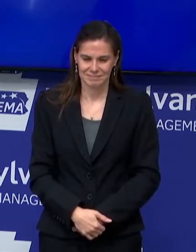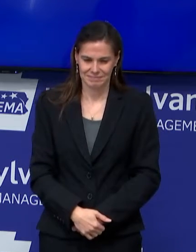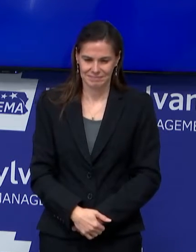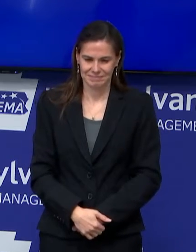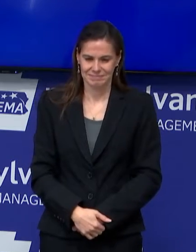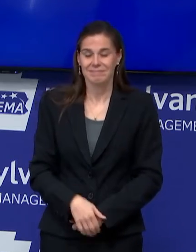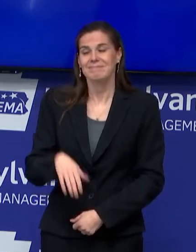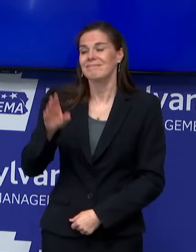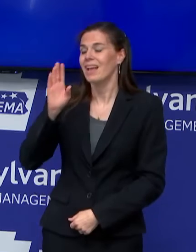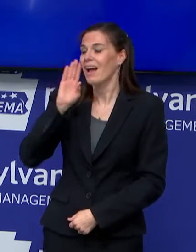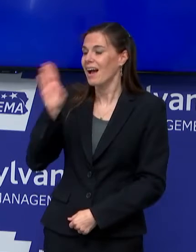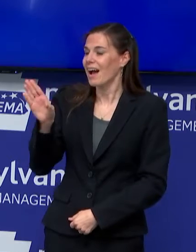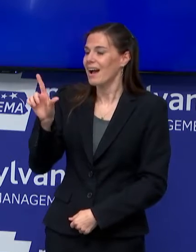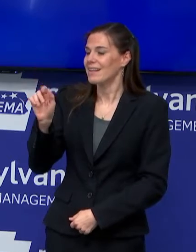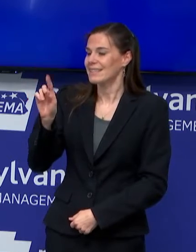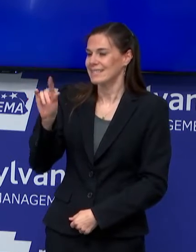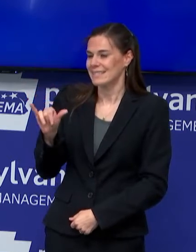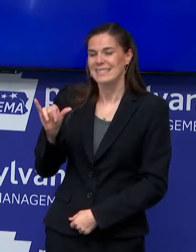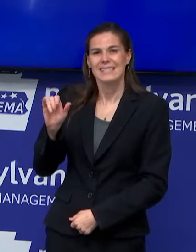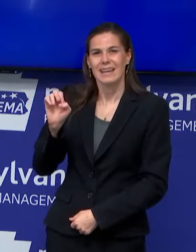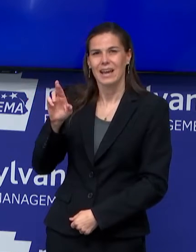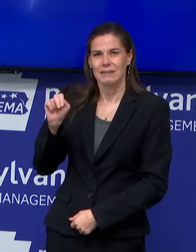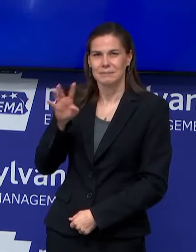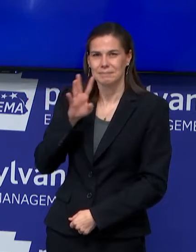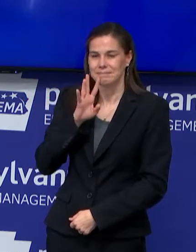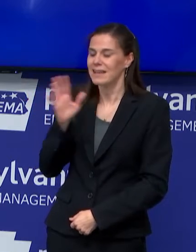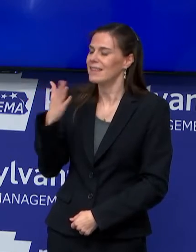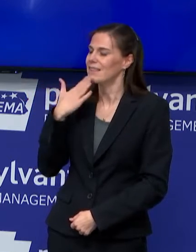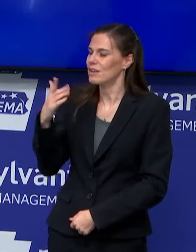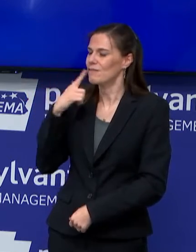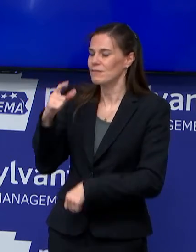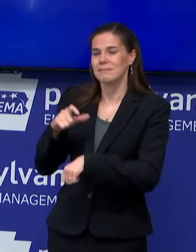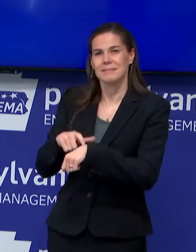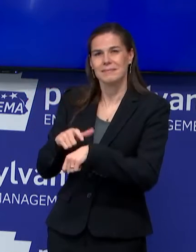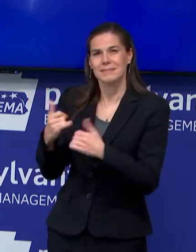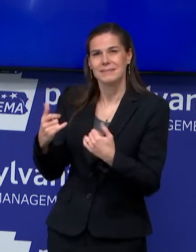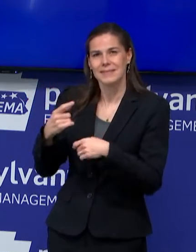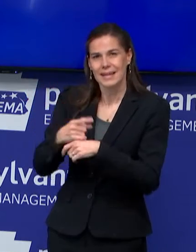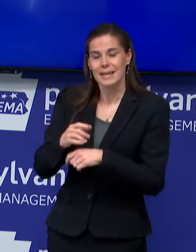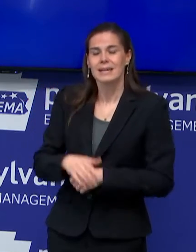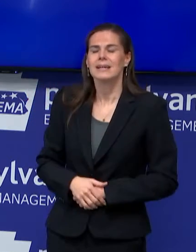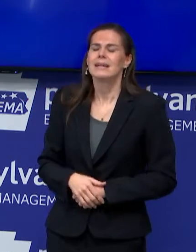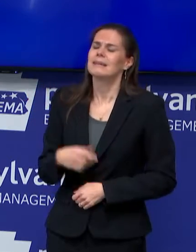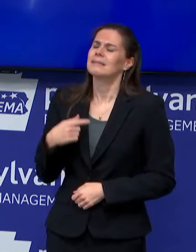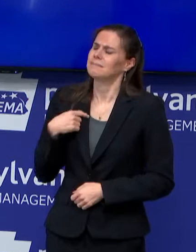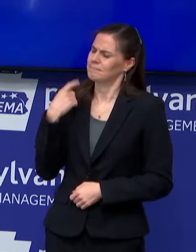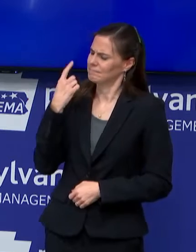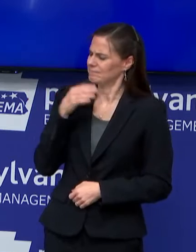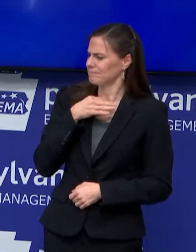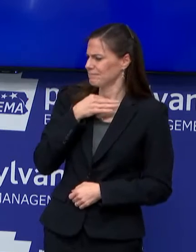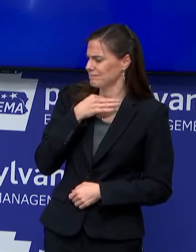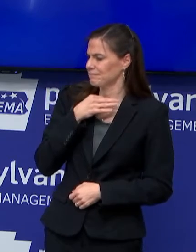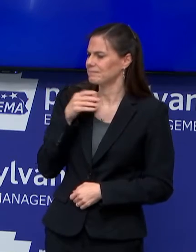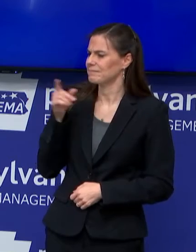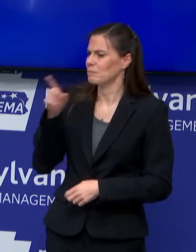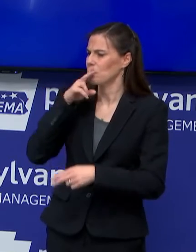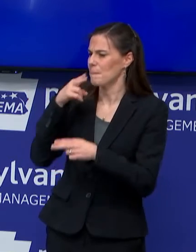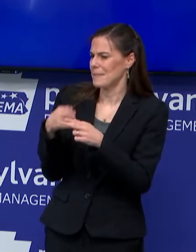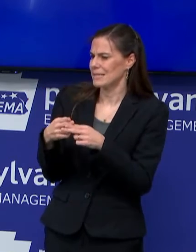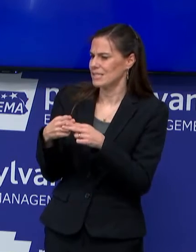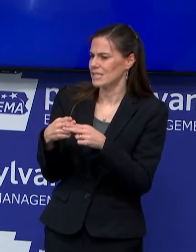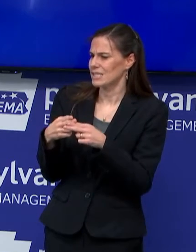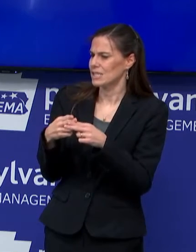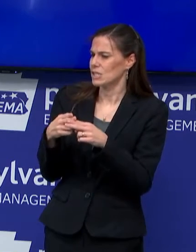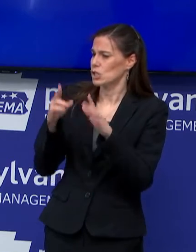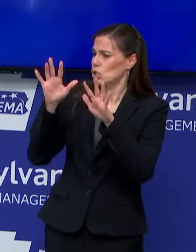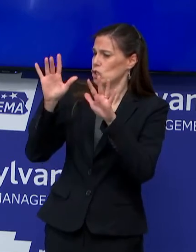Hi, Lindsay. Two quick things. Thanks for taking the time today. I was curious, you mentioned in the beginning the storm not